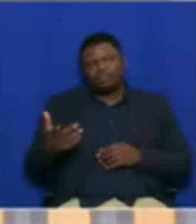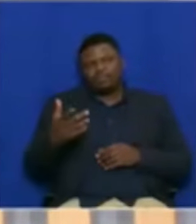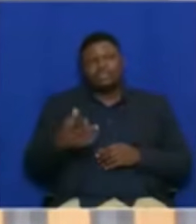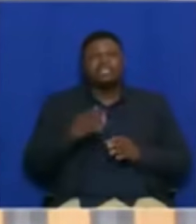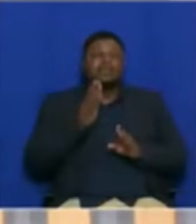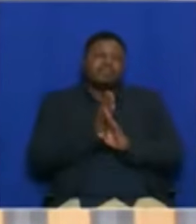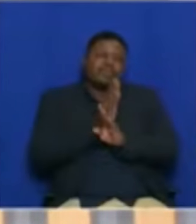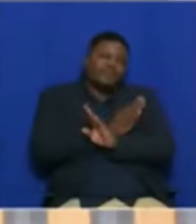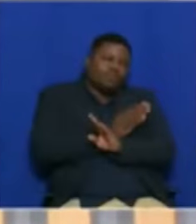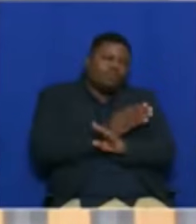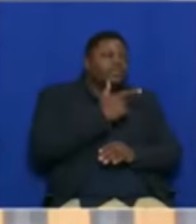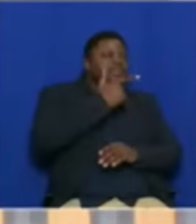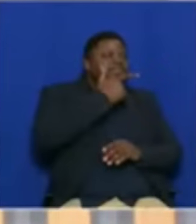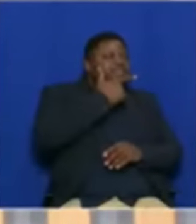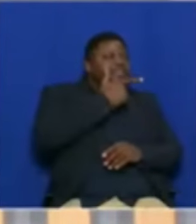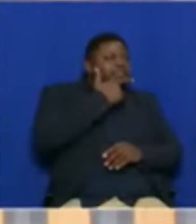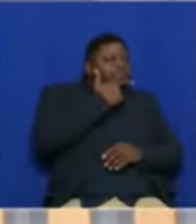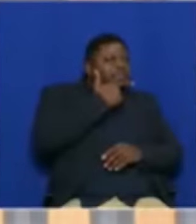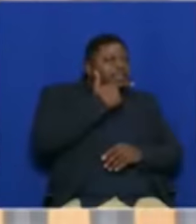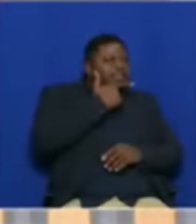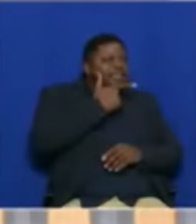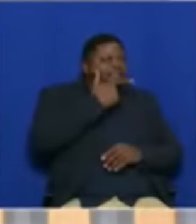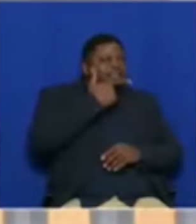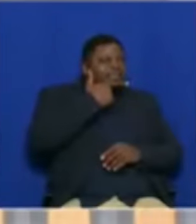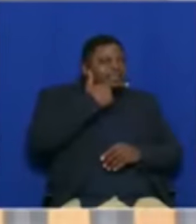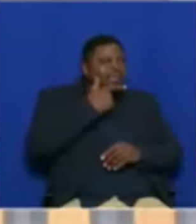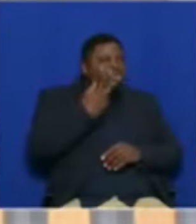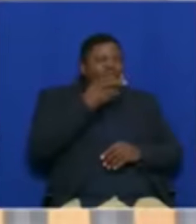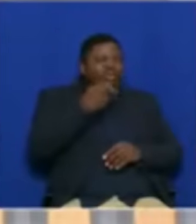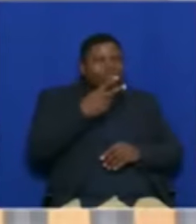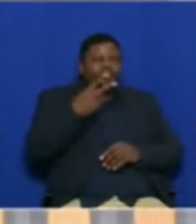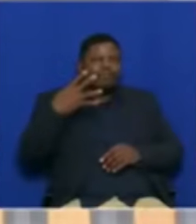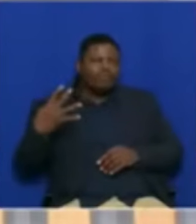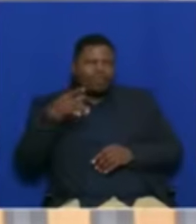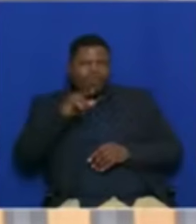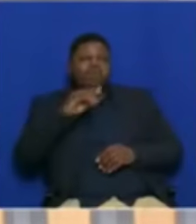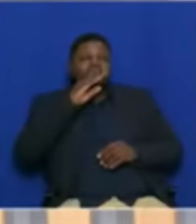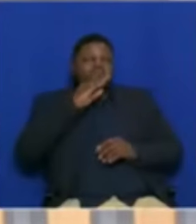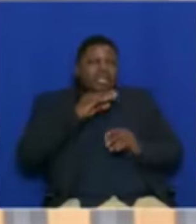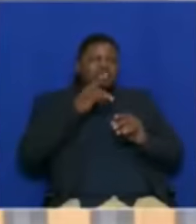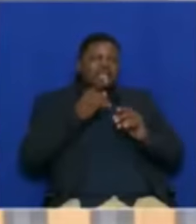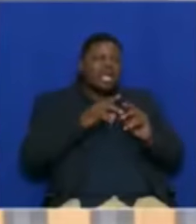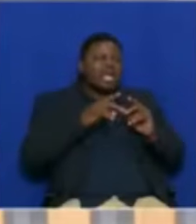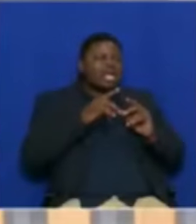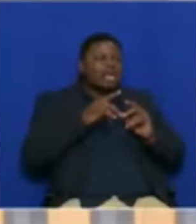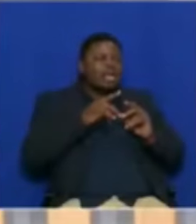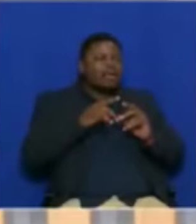crime intelligence investigation broad, because you say this represents